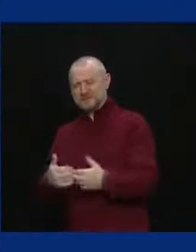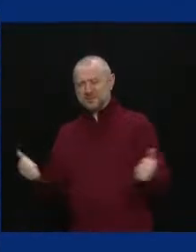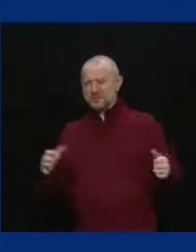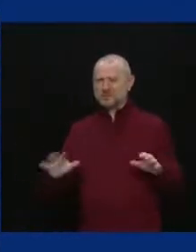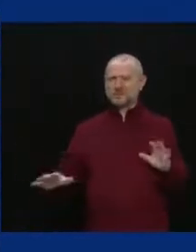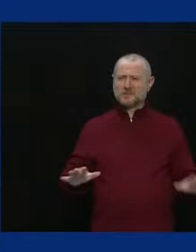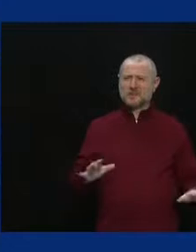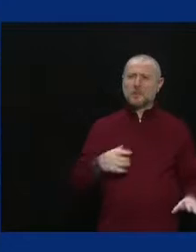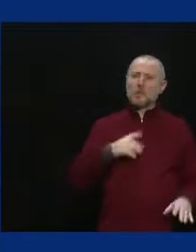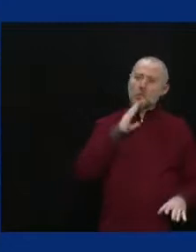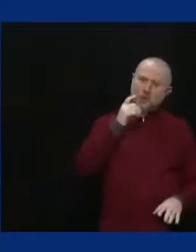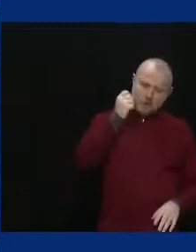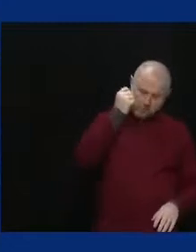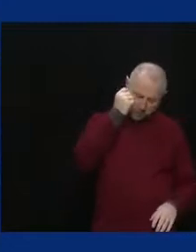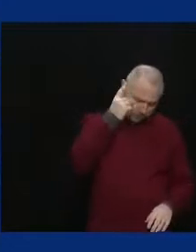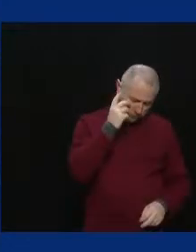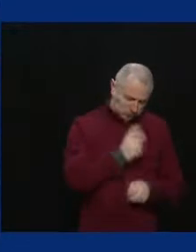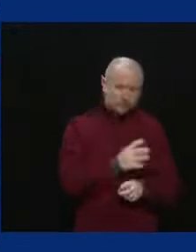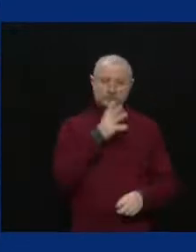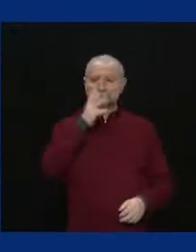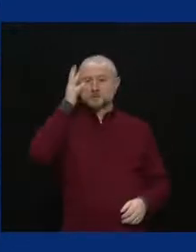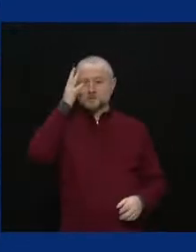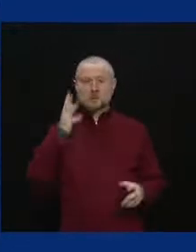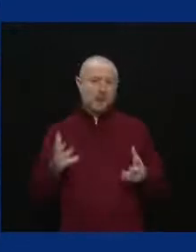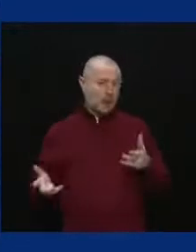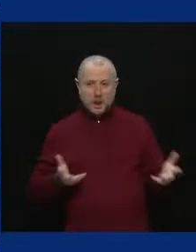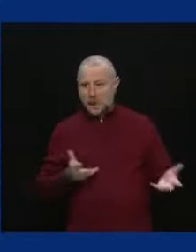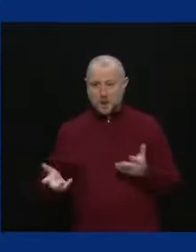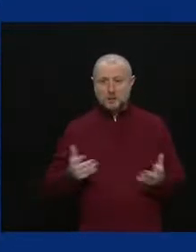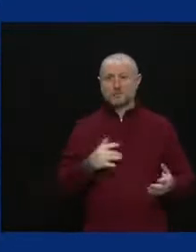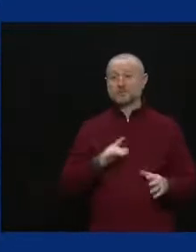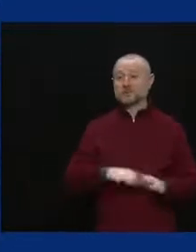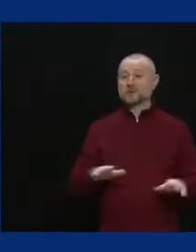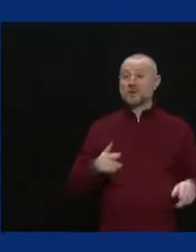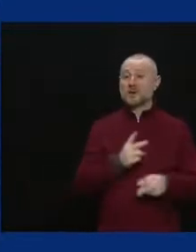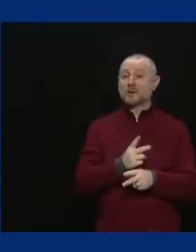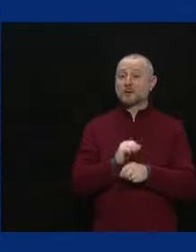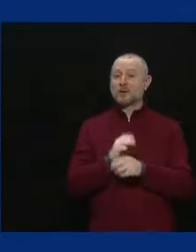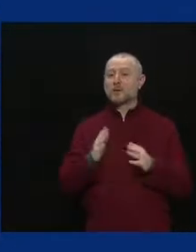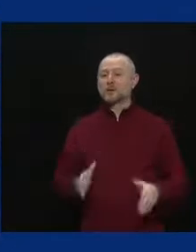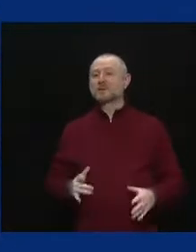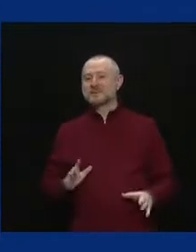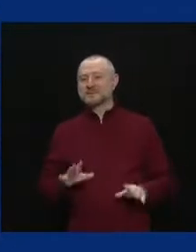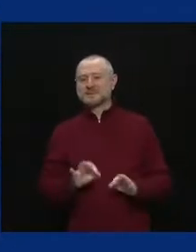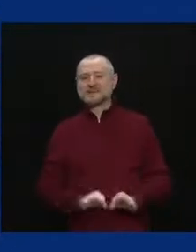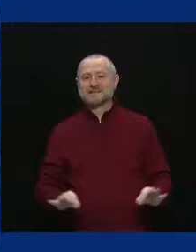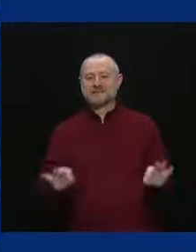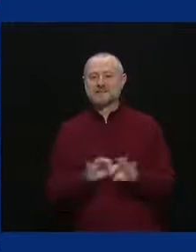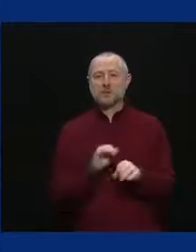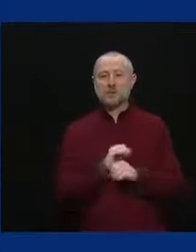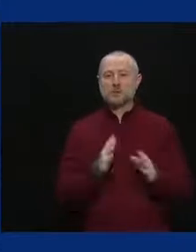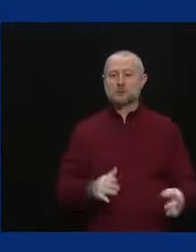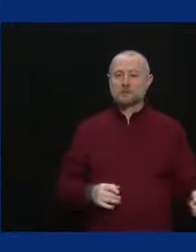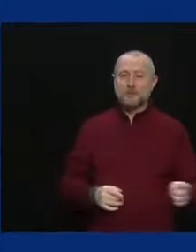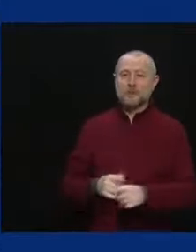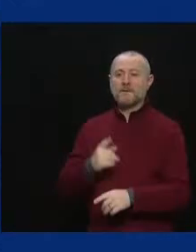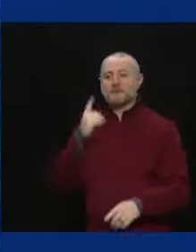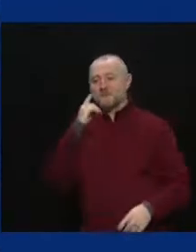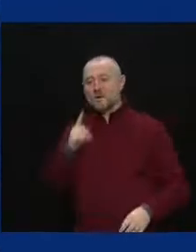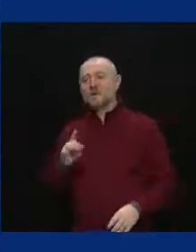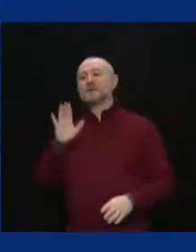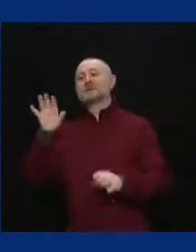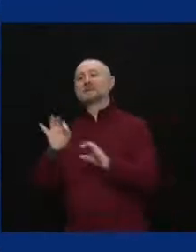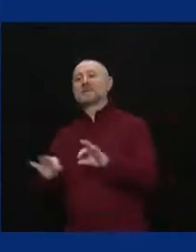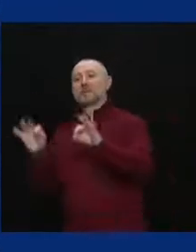hard it is on parents. I've had childcare workers are the essential workers for the essential workers. Statement of